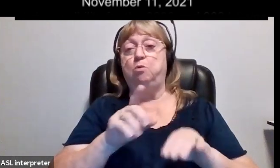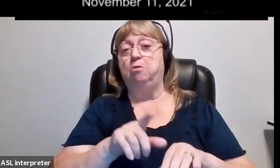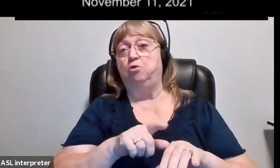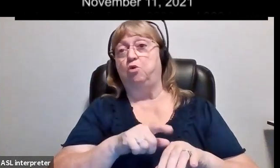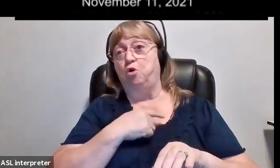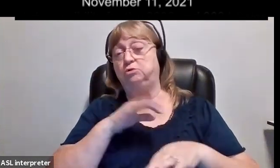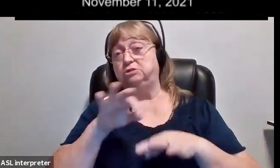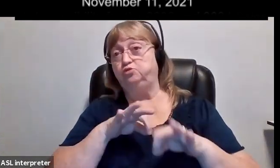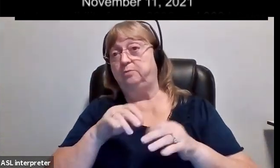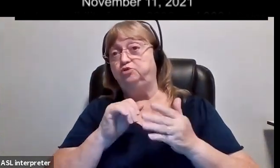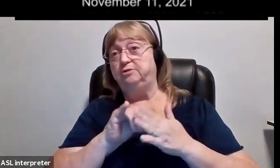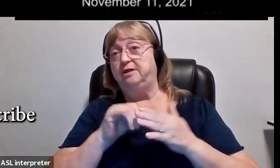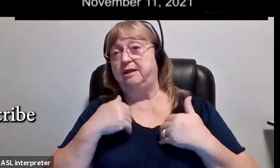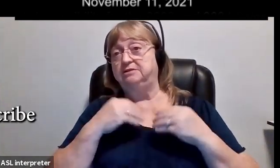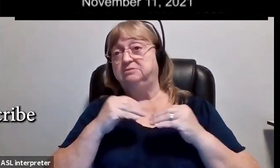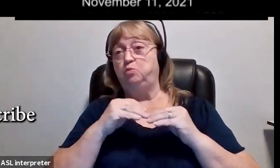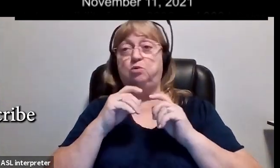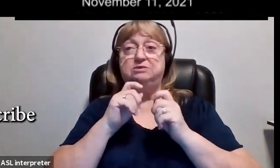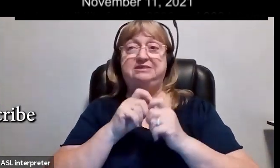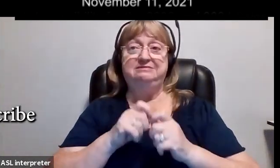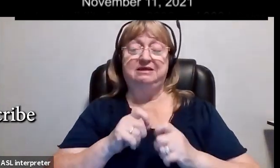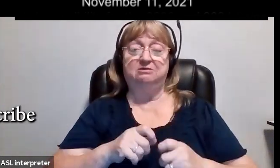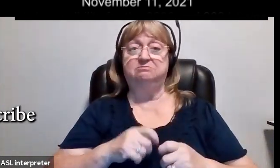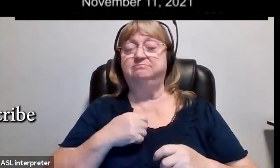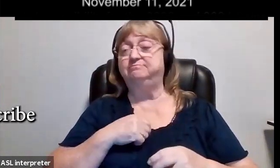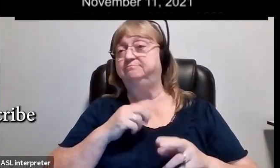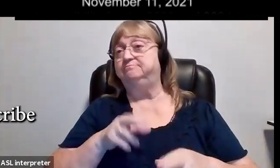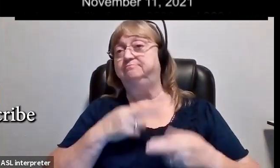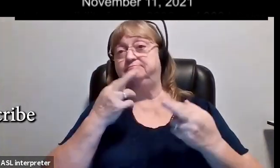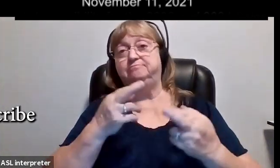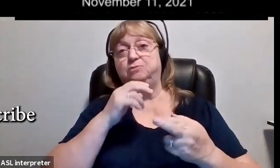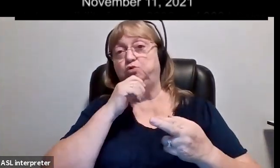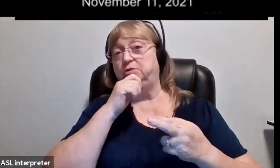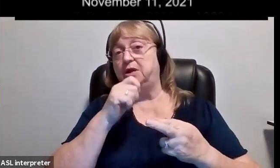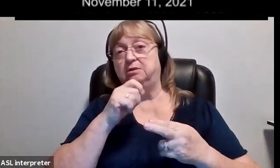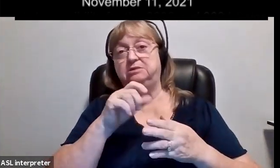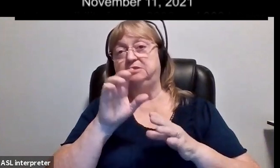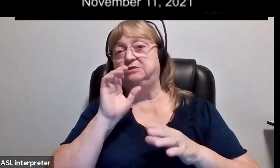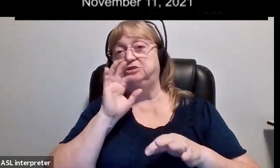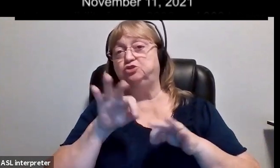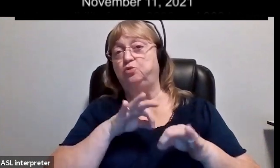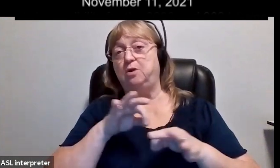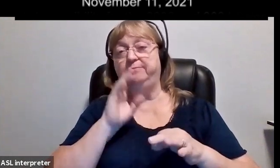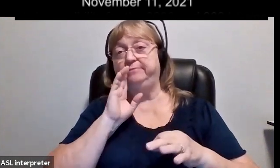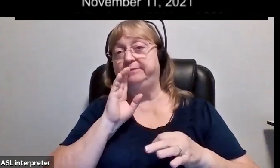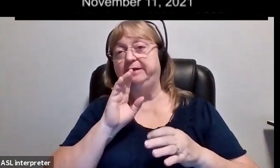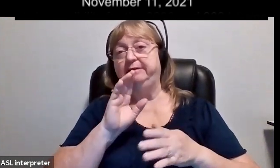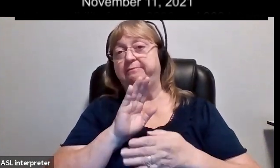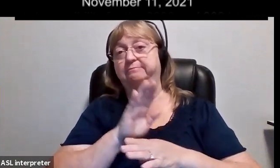more detail. We recommend that you do not describe the institutional logo. You can just say University of